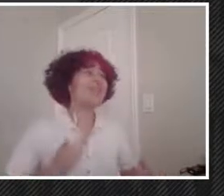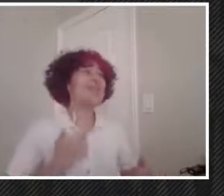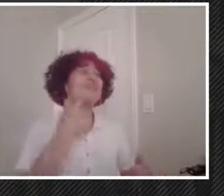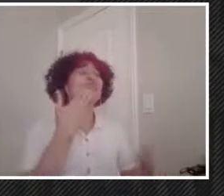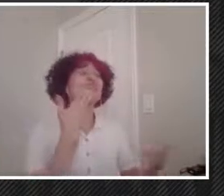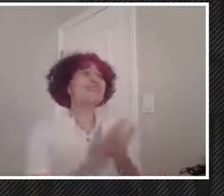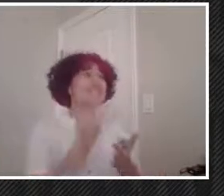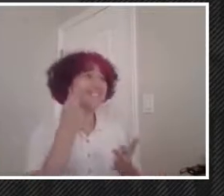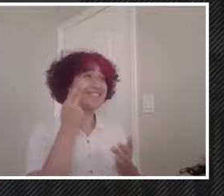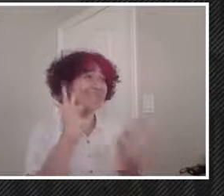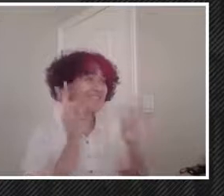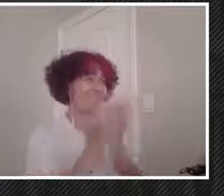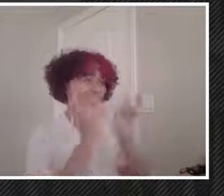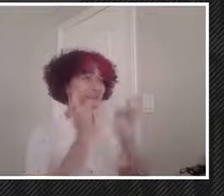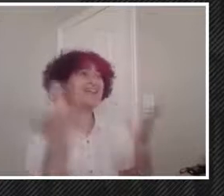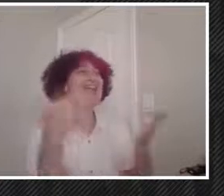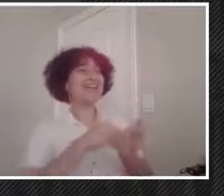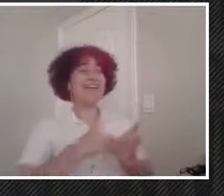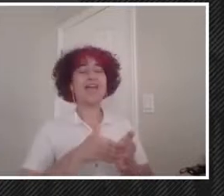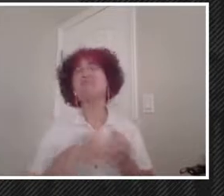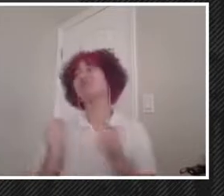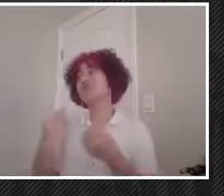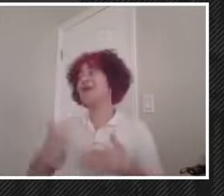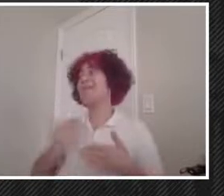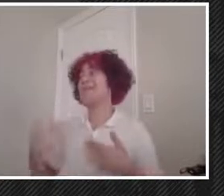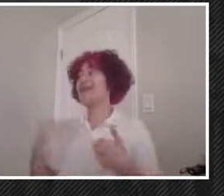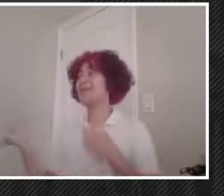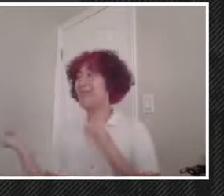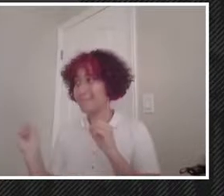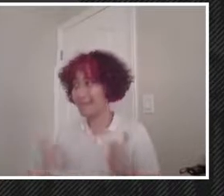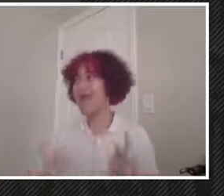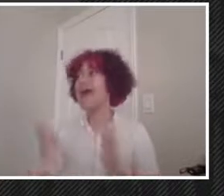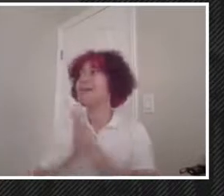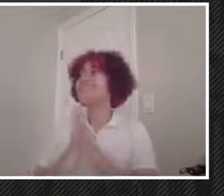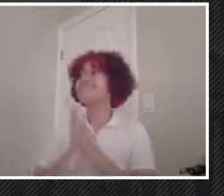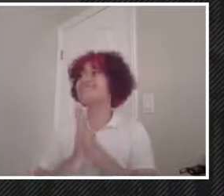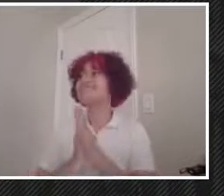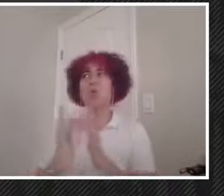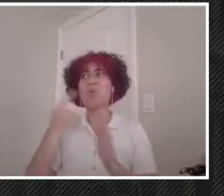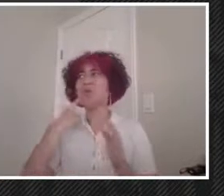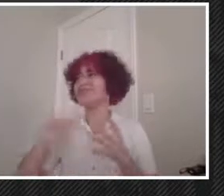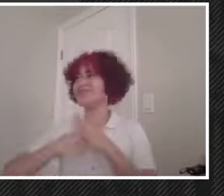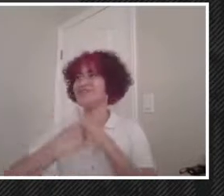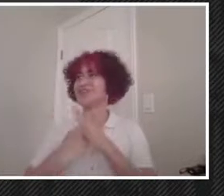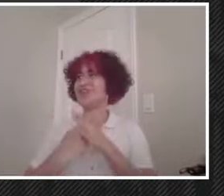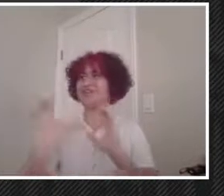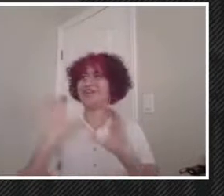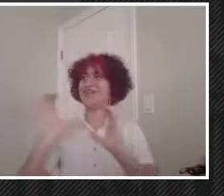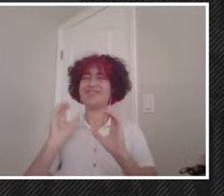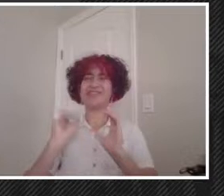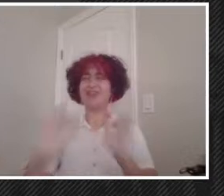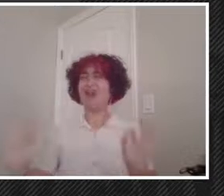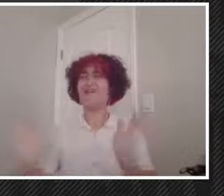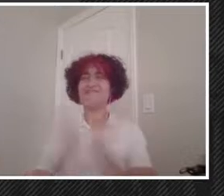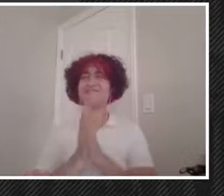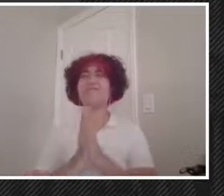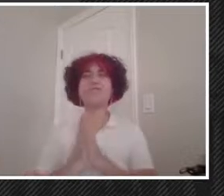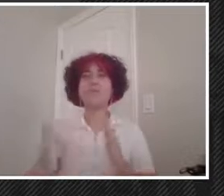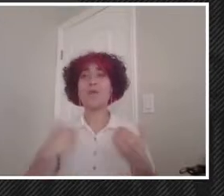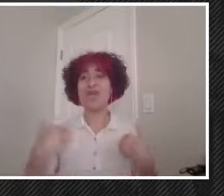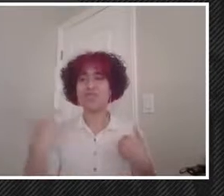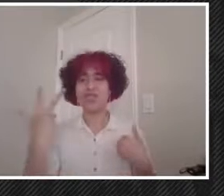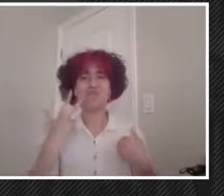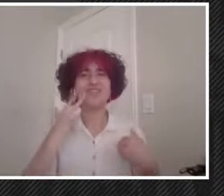so happy to have you back. And we're gonna kick this conversation off. We have three incredible